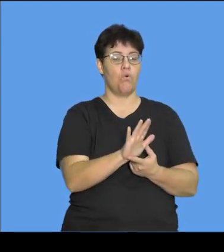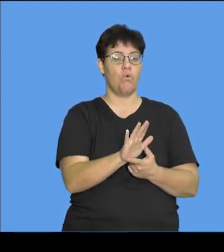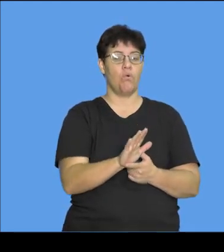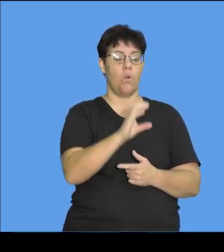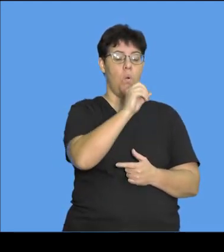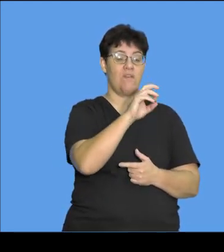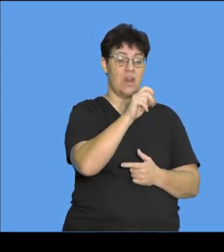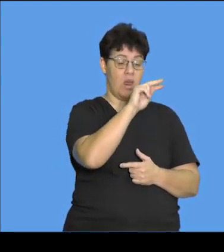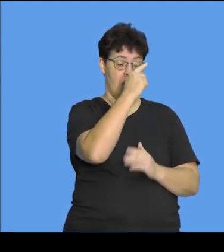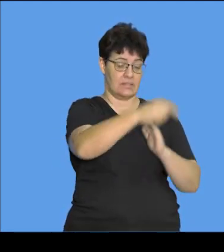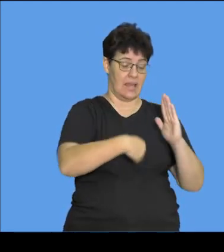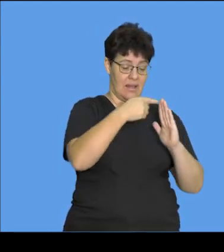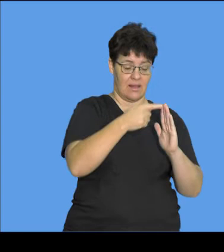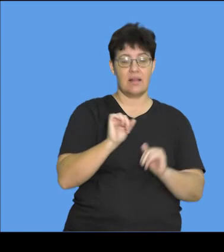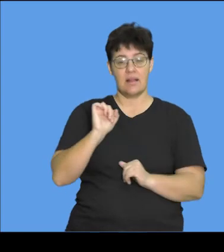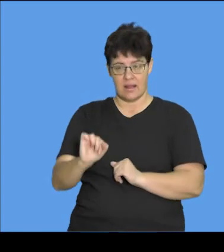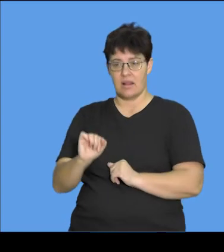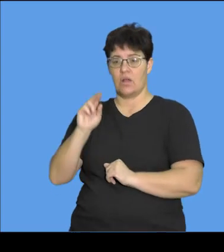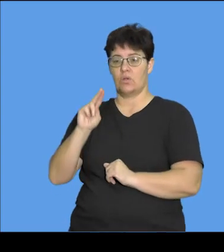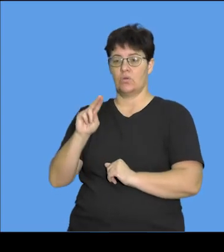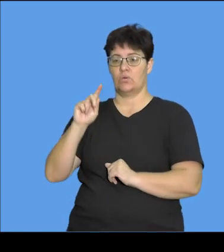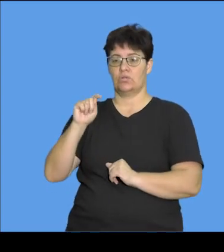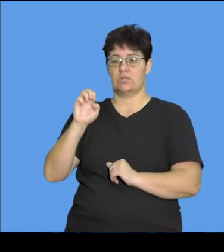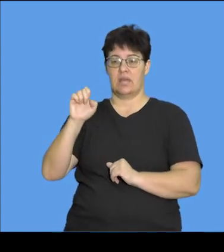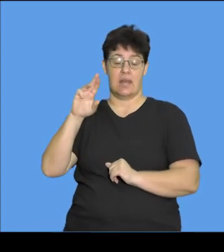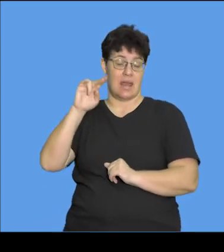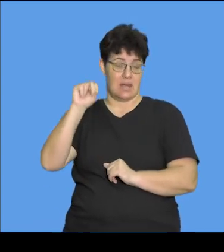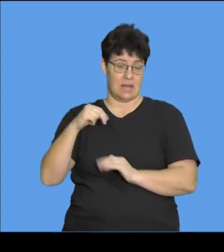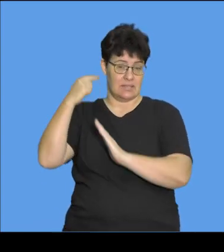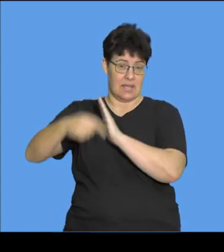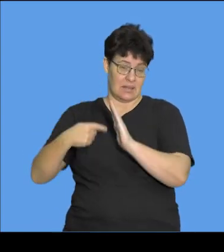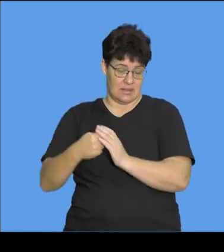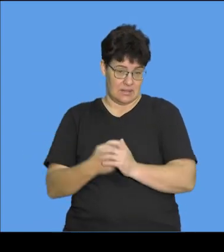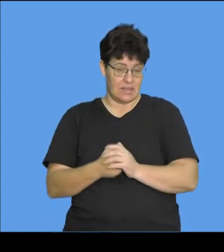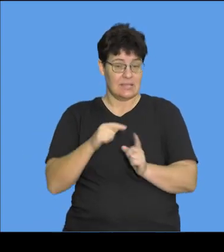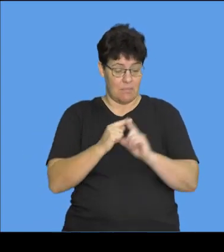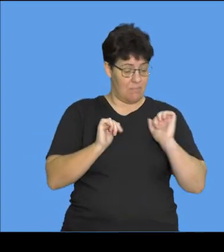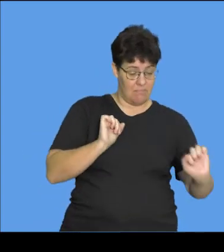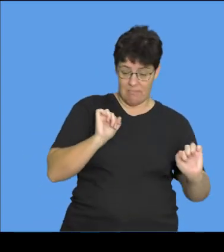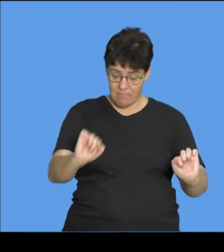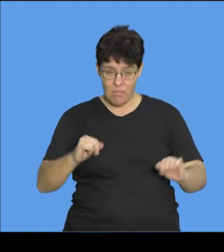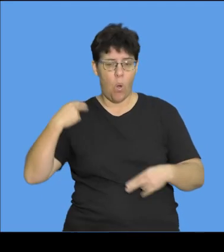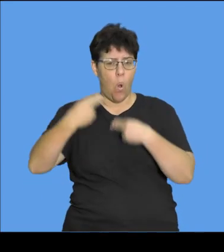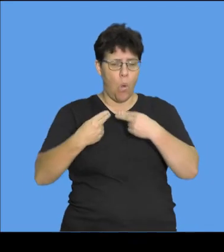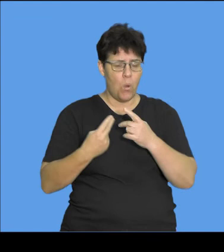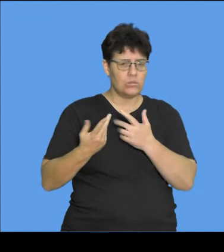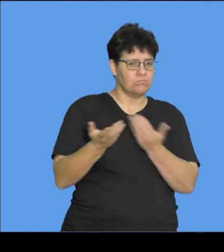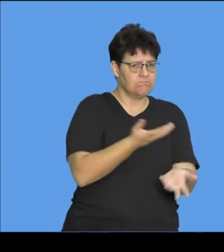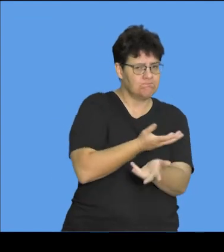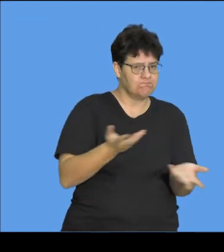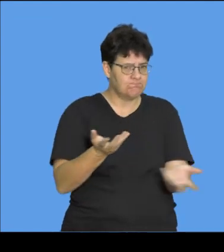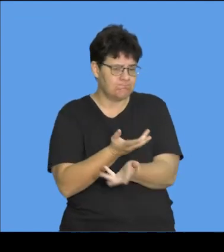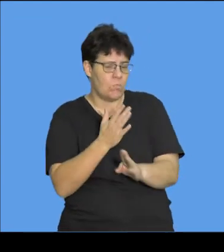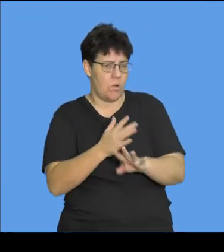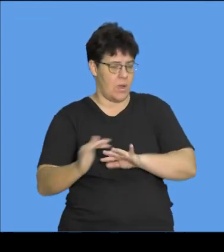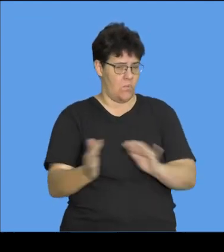ovarian cycle and the uterine cycle, as well as the interaction of the hormones in each cycle. Let us